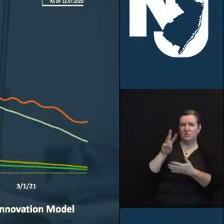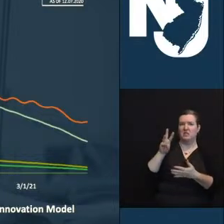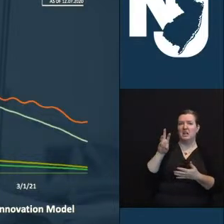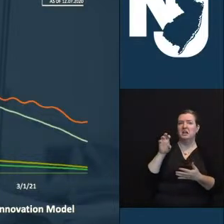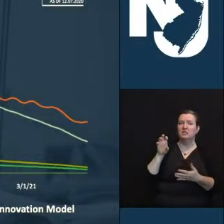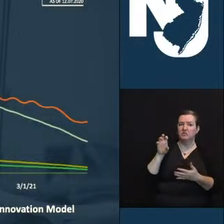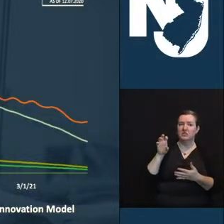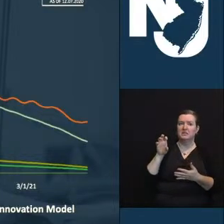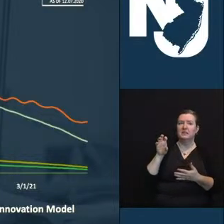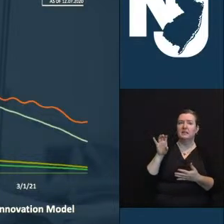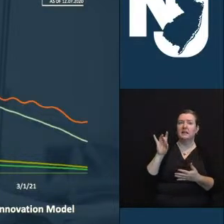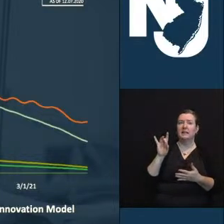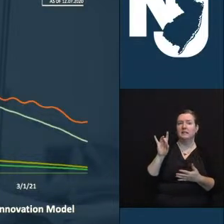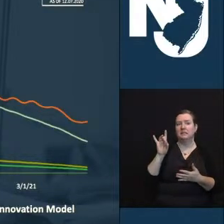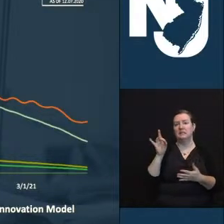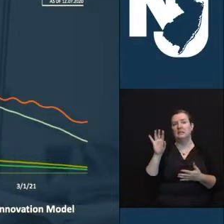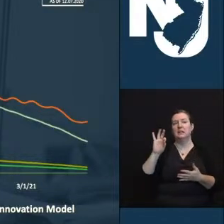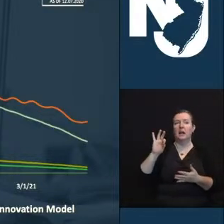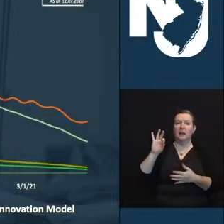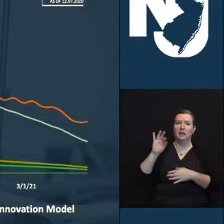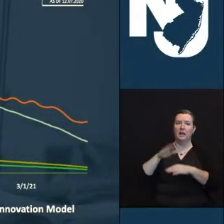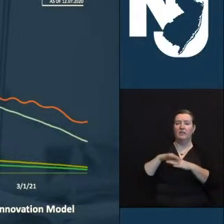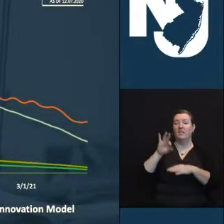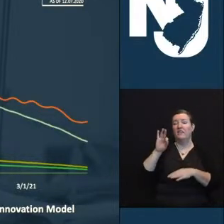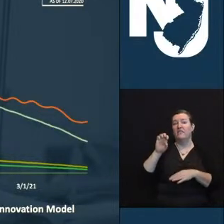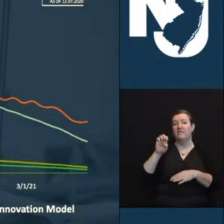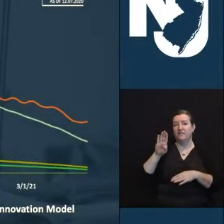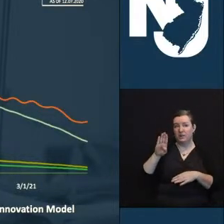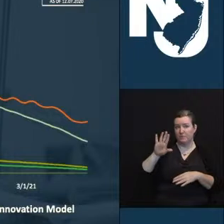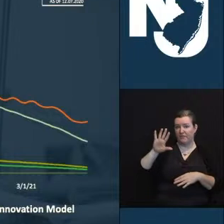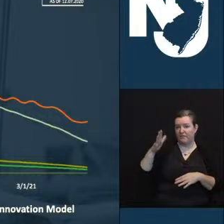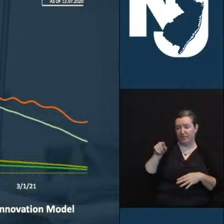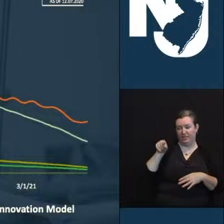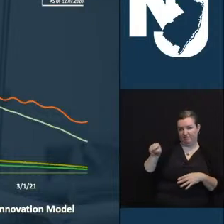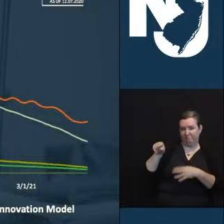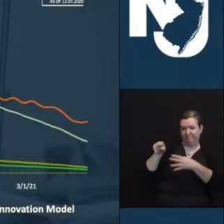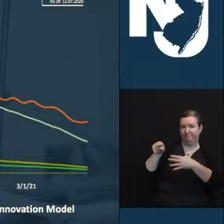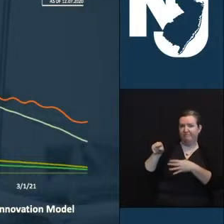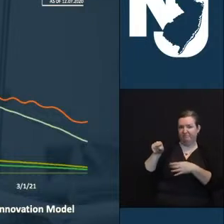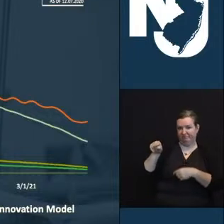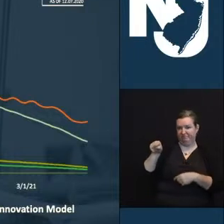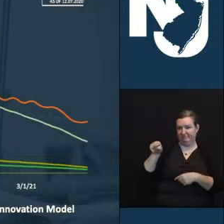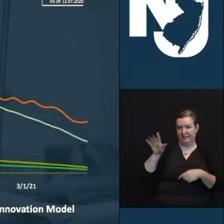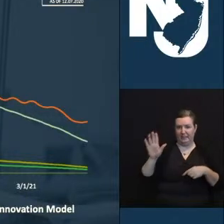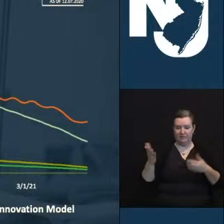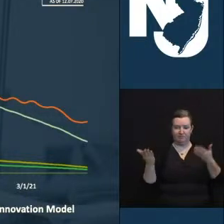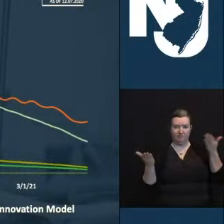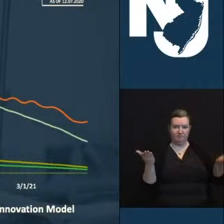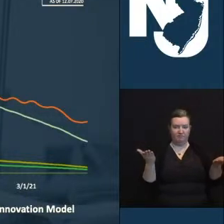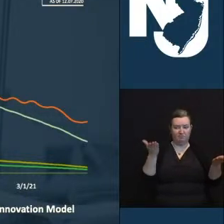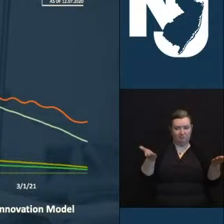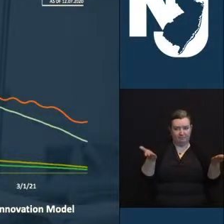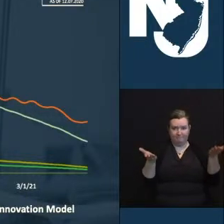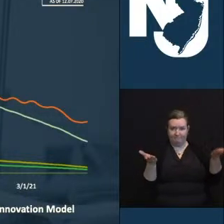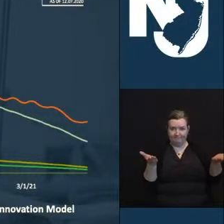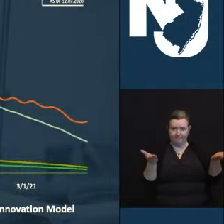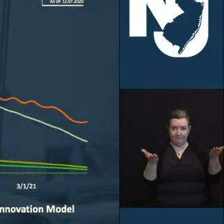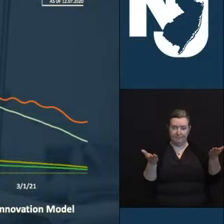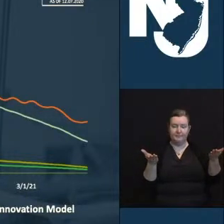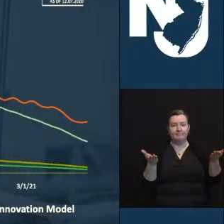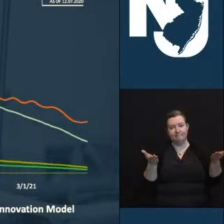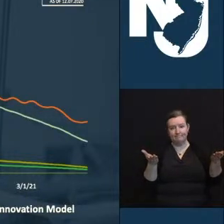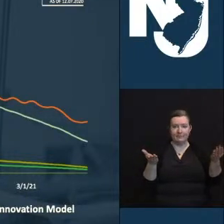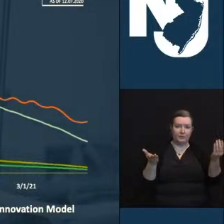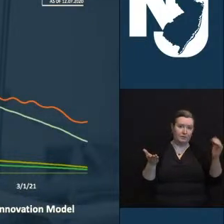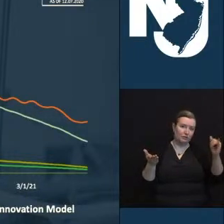8,689 patients on February 5th. Again, 8,747 by January 13th, the Department of